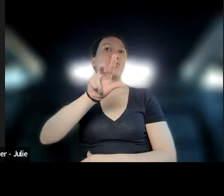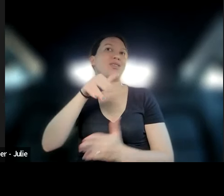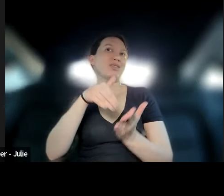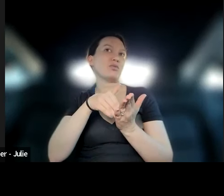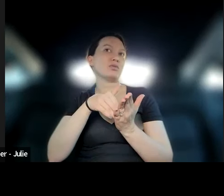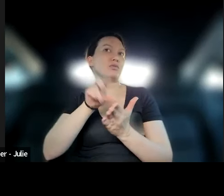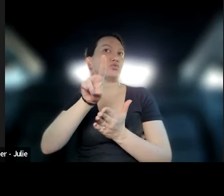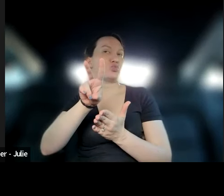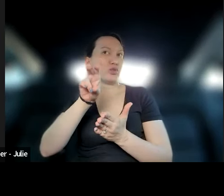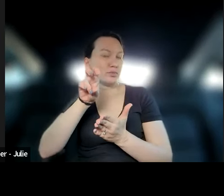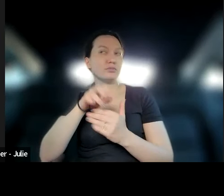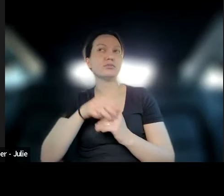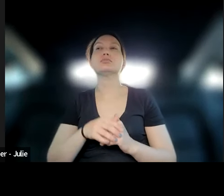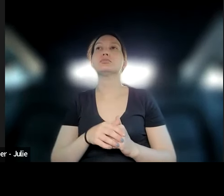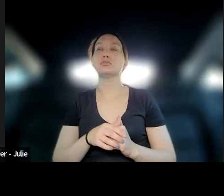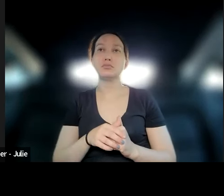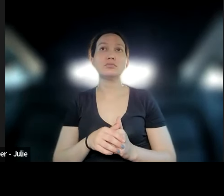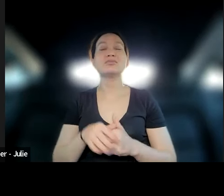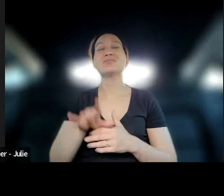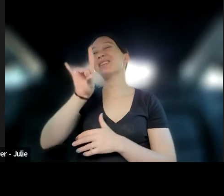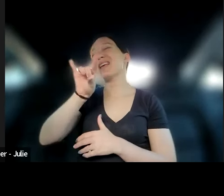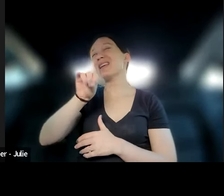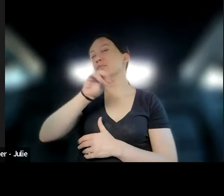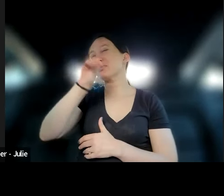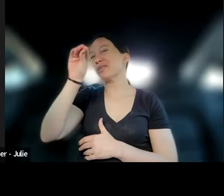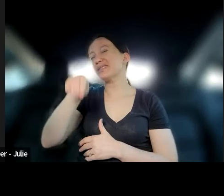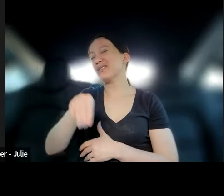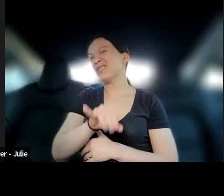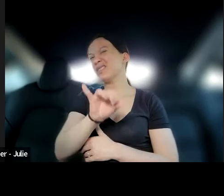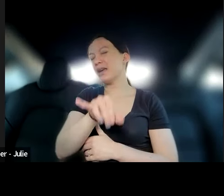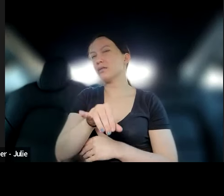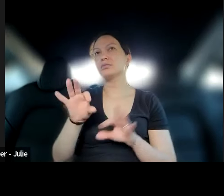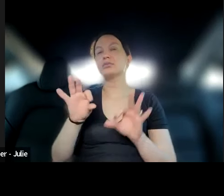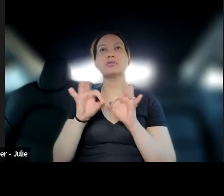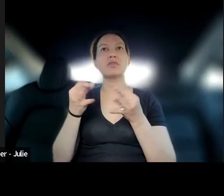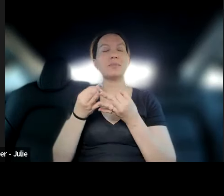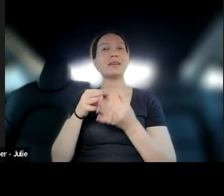$103,200. So 80% is family earning